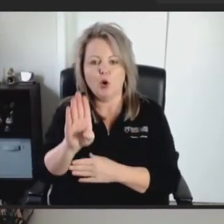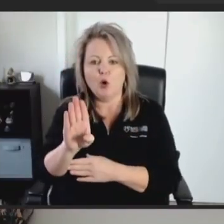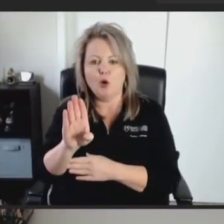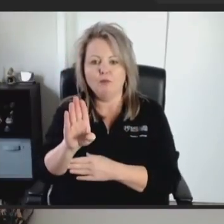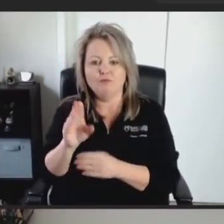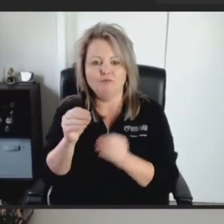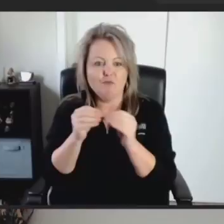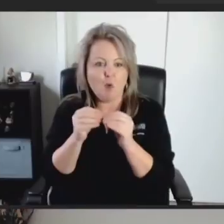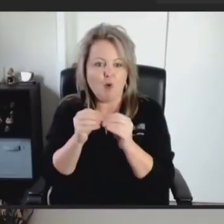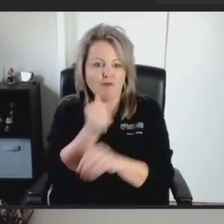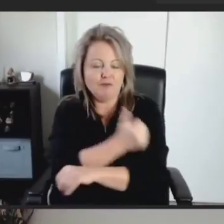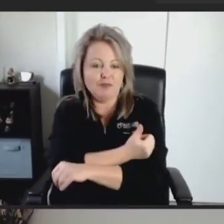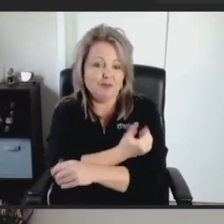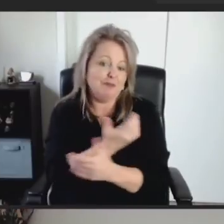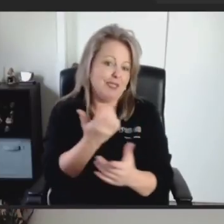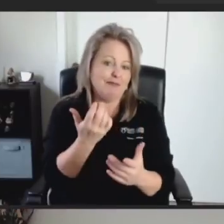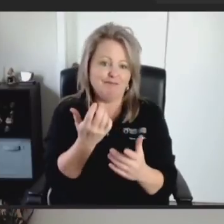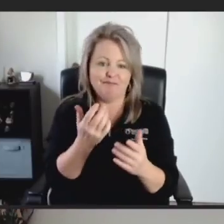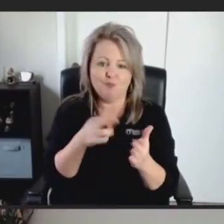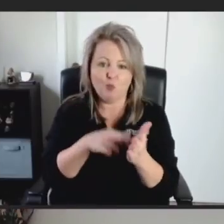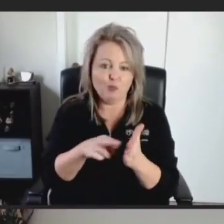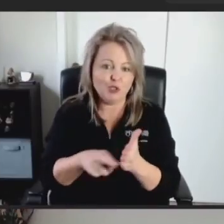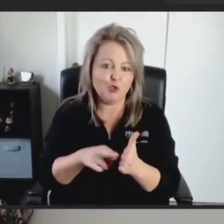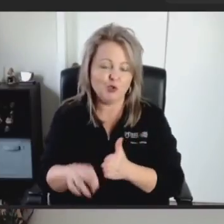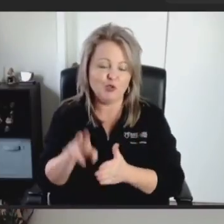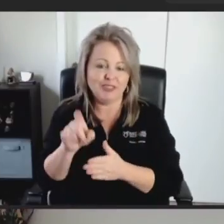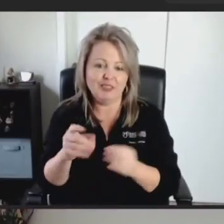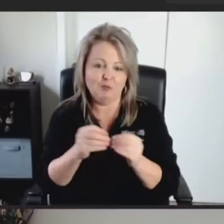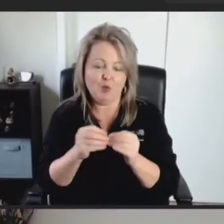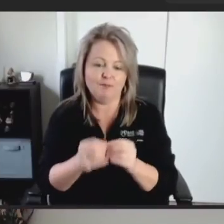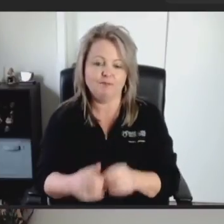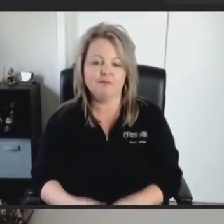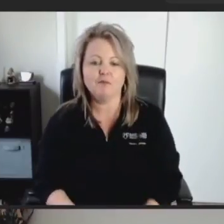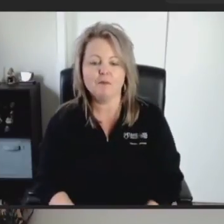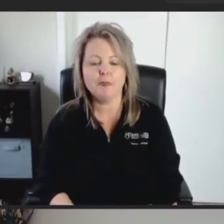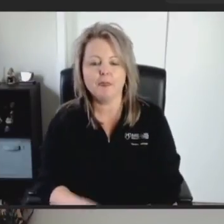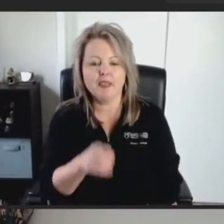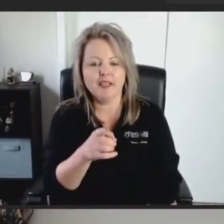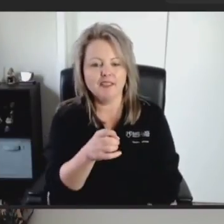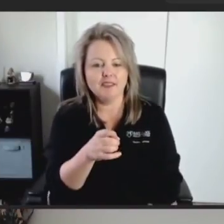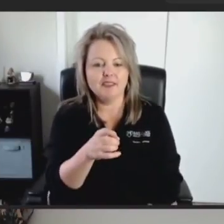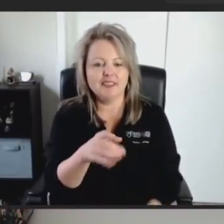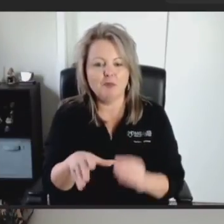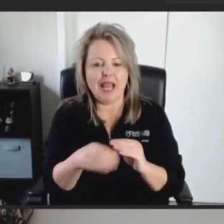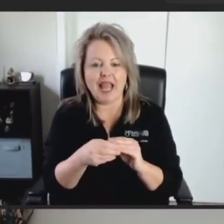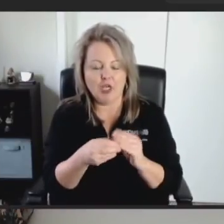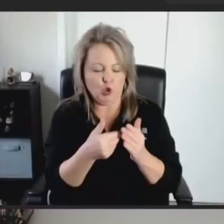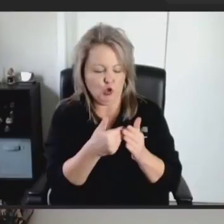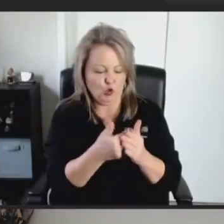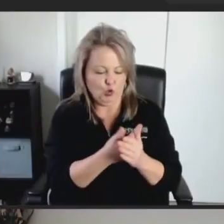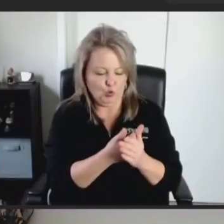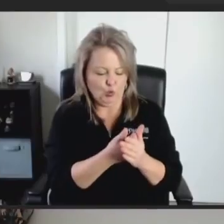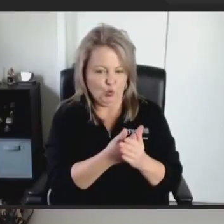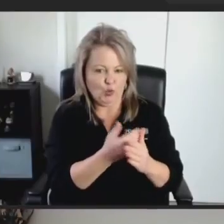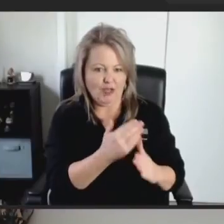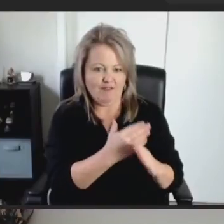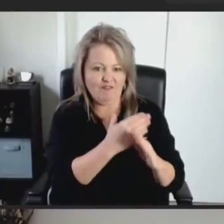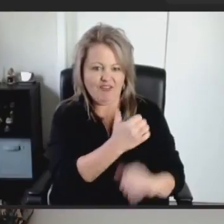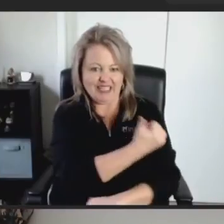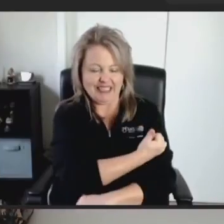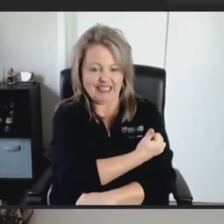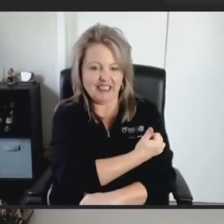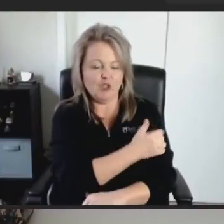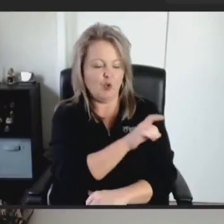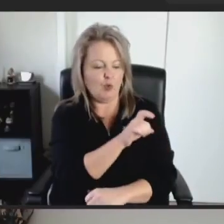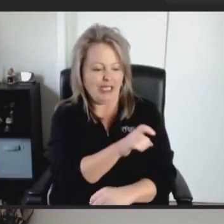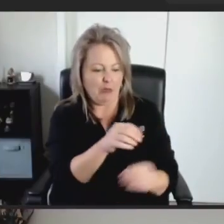in upcoming months and years. Yeah, and I'll just add, whenever we have a new vaccine, this is a common question. Do we need more doses? When do we need